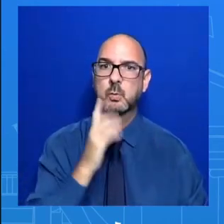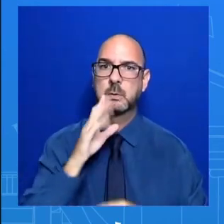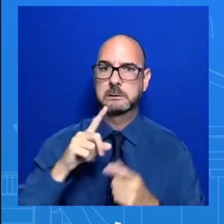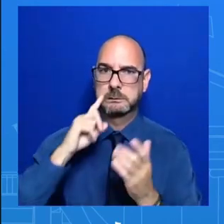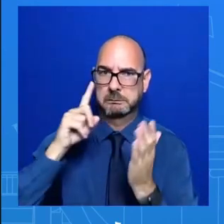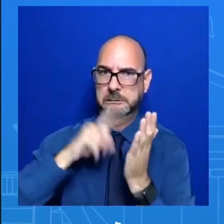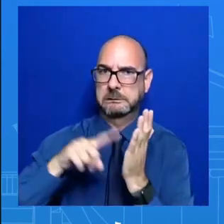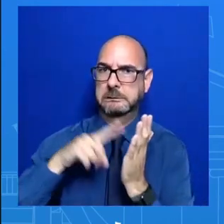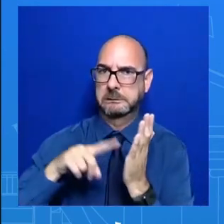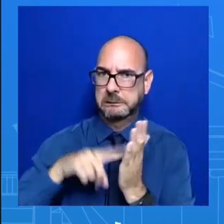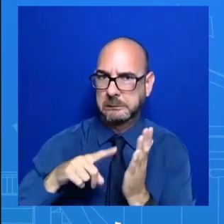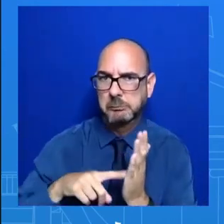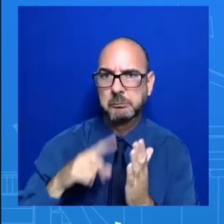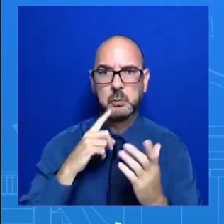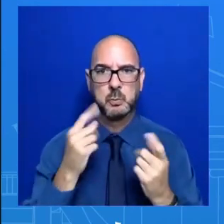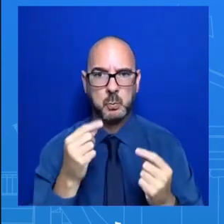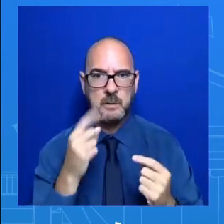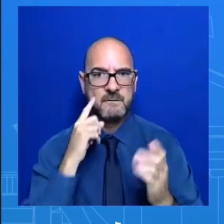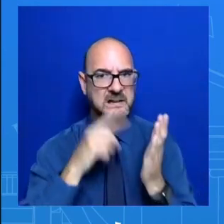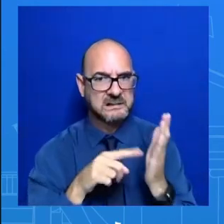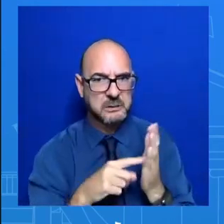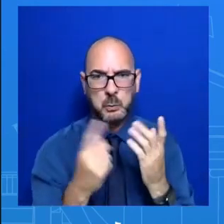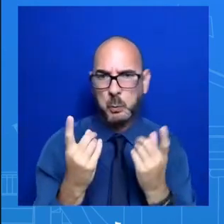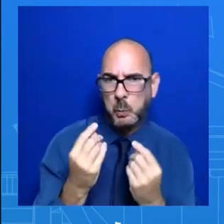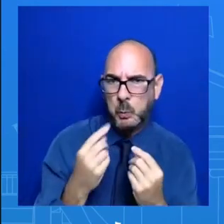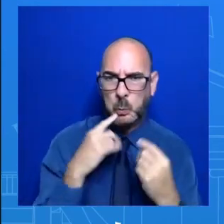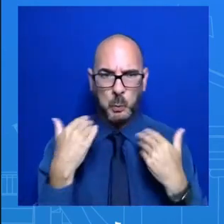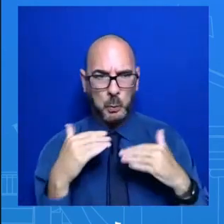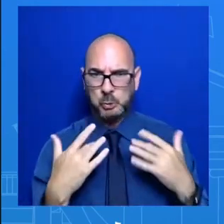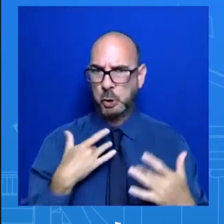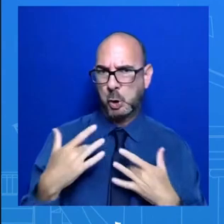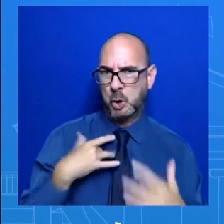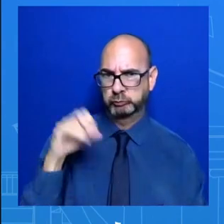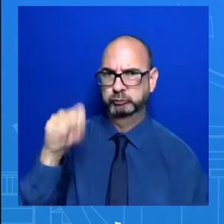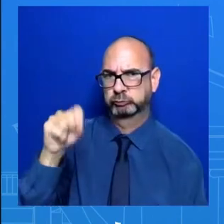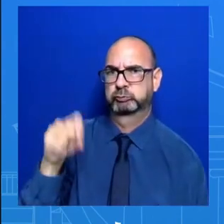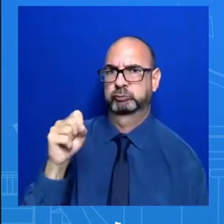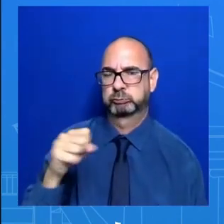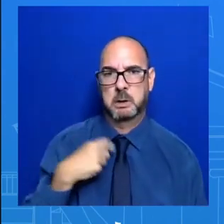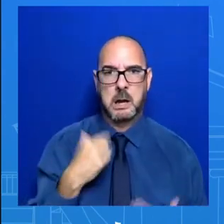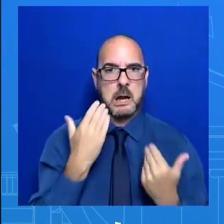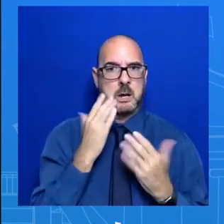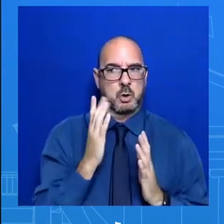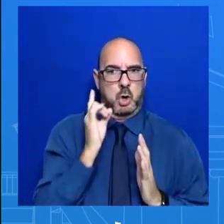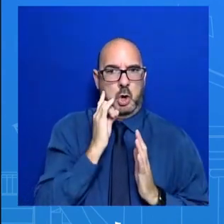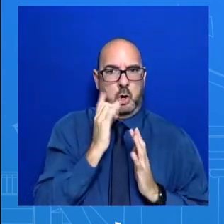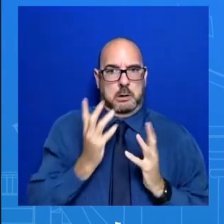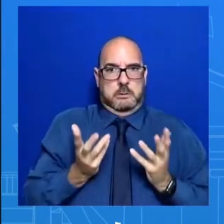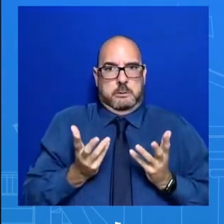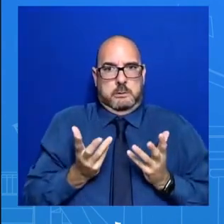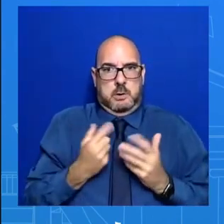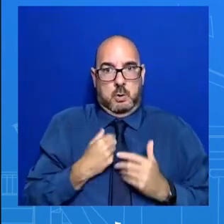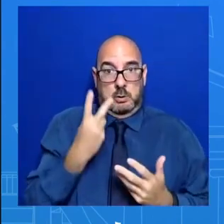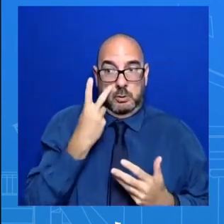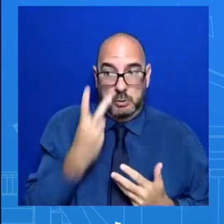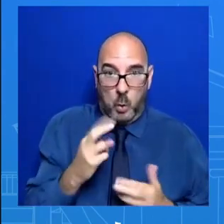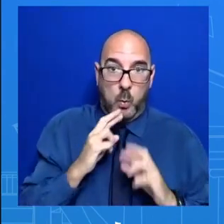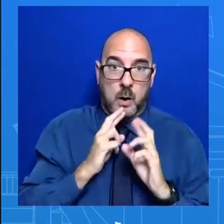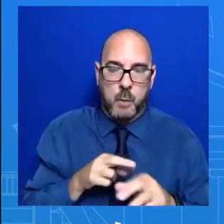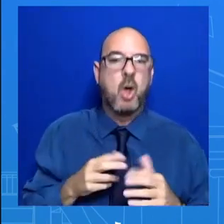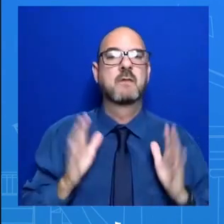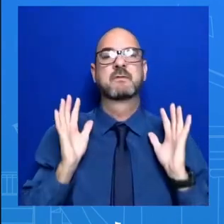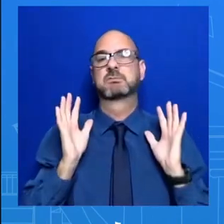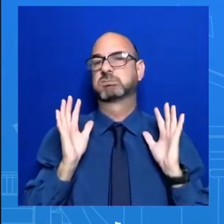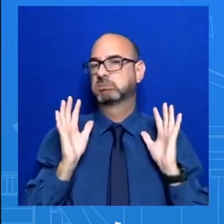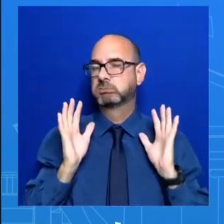going on. It is concerning. We've obviously seen the report, and we are going to do what we've consistently have done from here is condemn any political